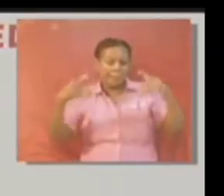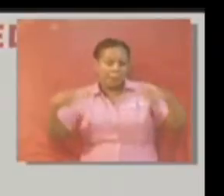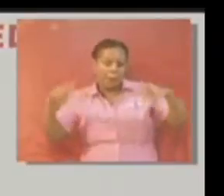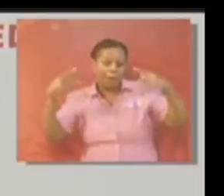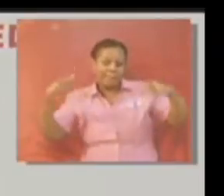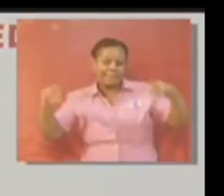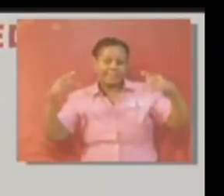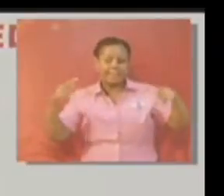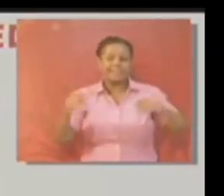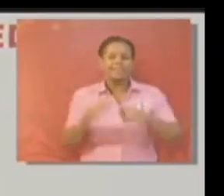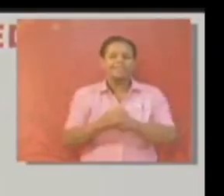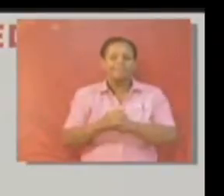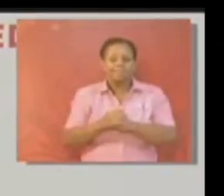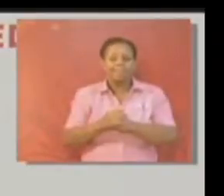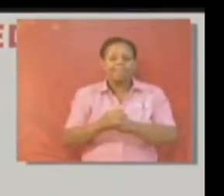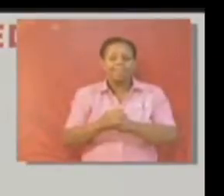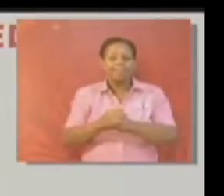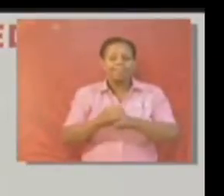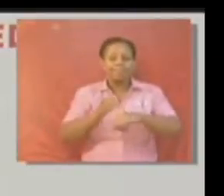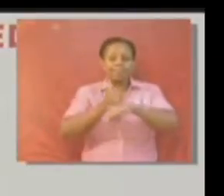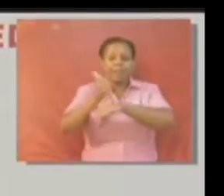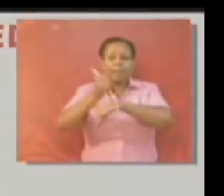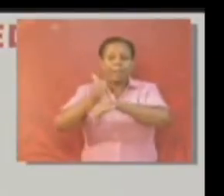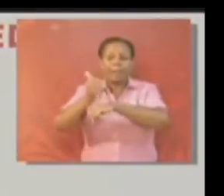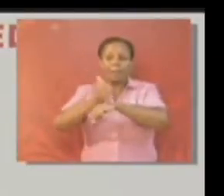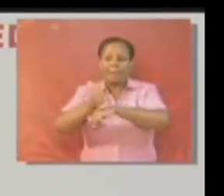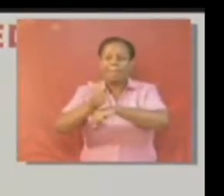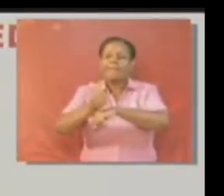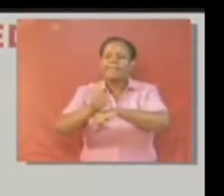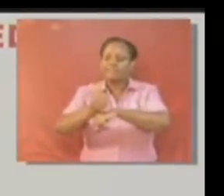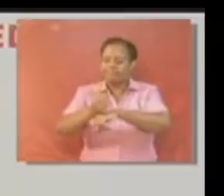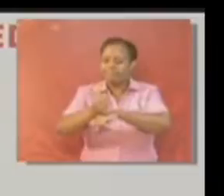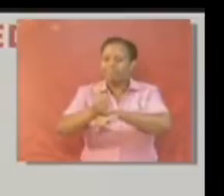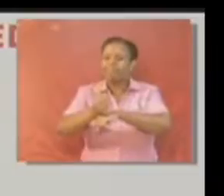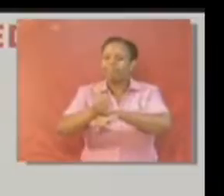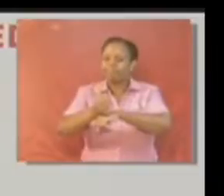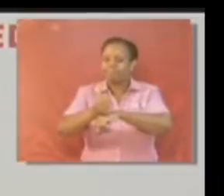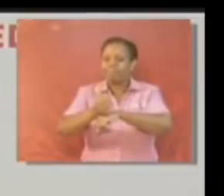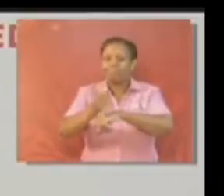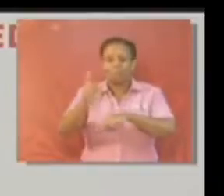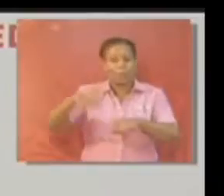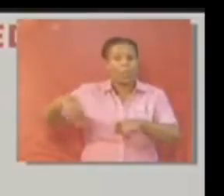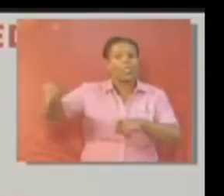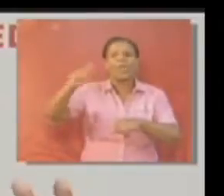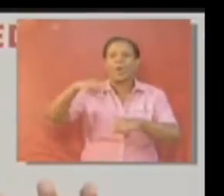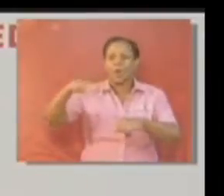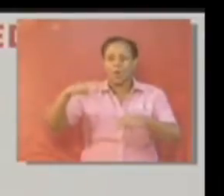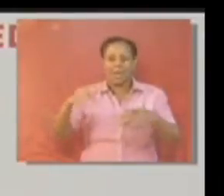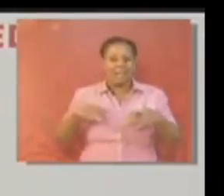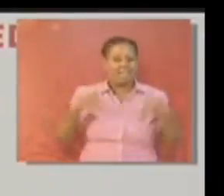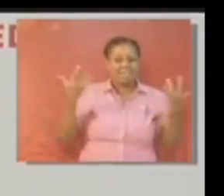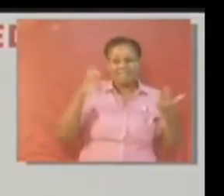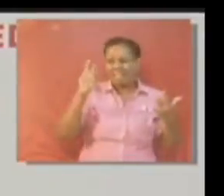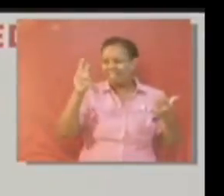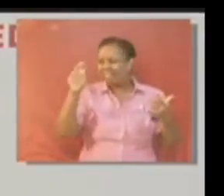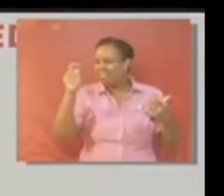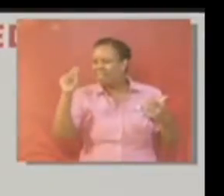those are those events, those situations where people's inhibitions